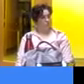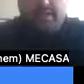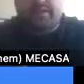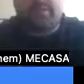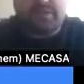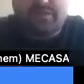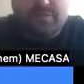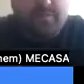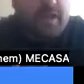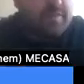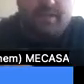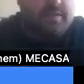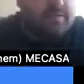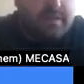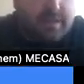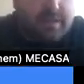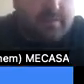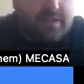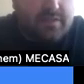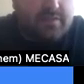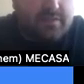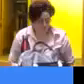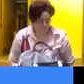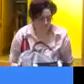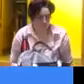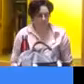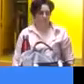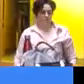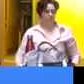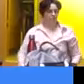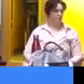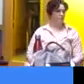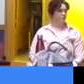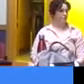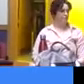Yeah, I can add resources at the end and give you all some links there.